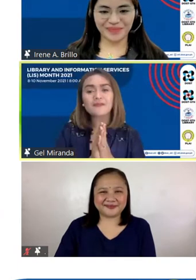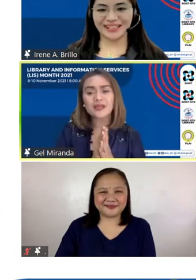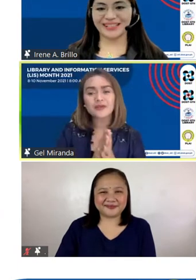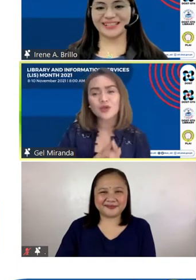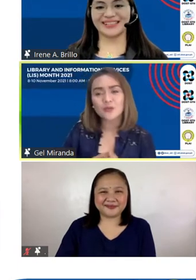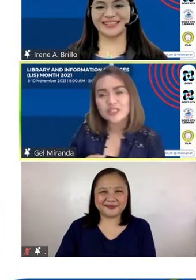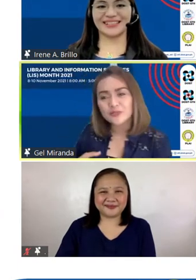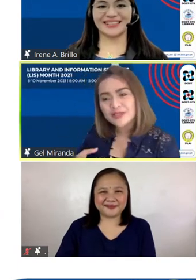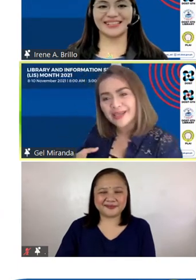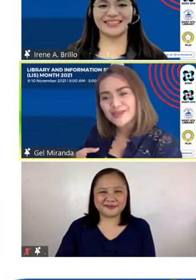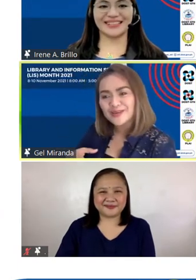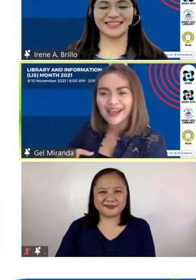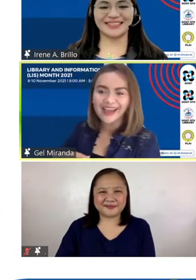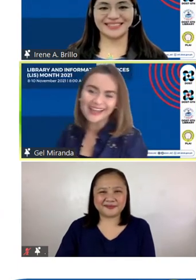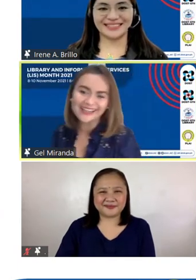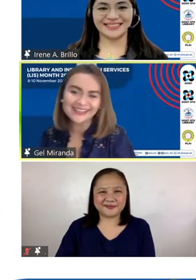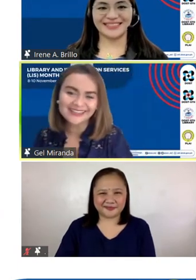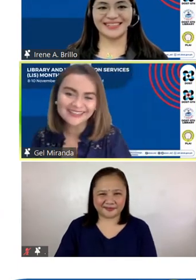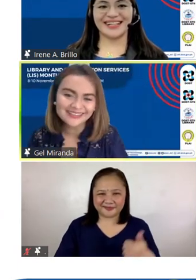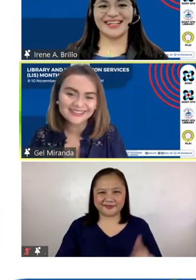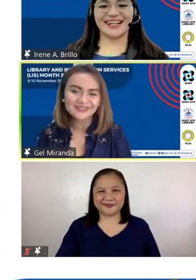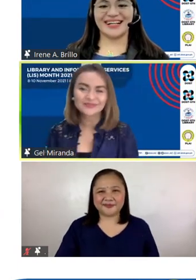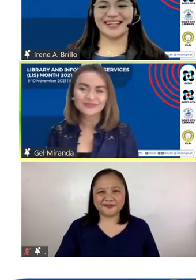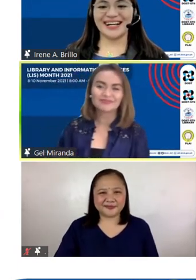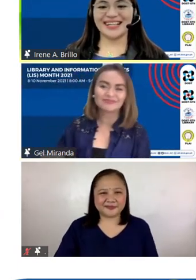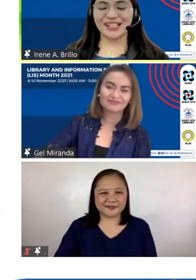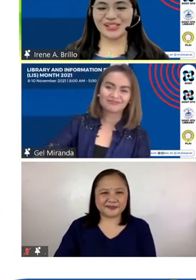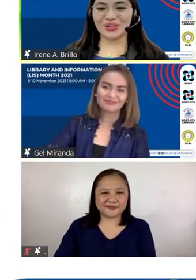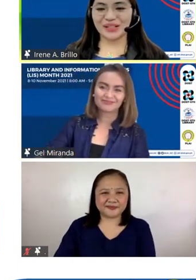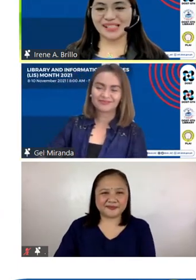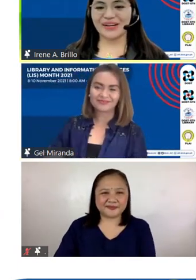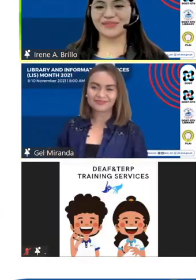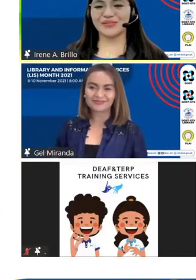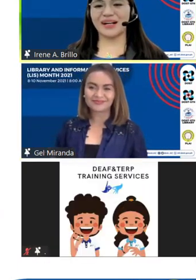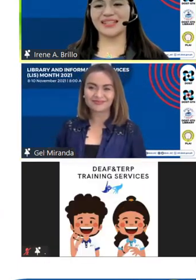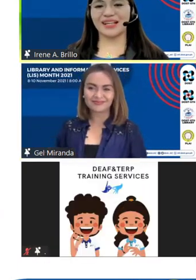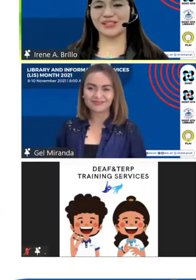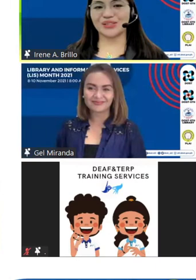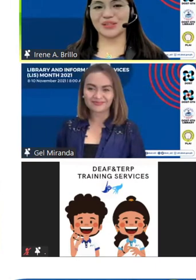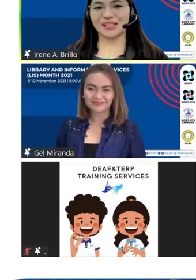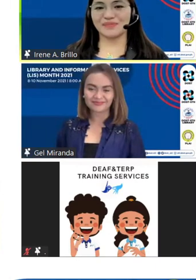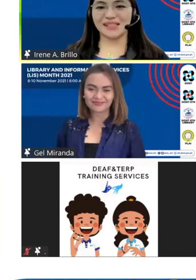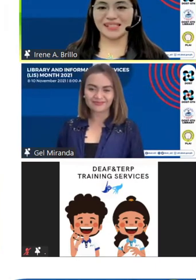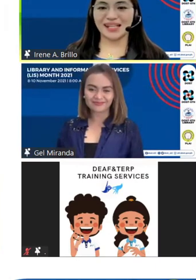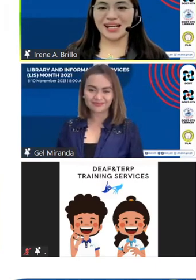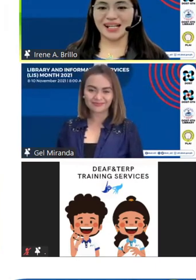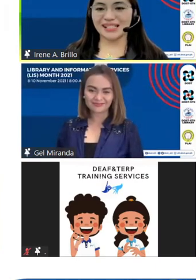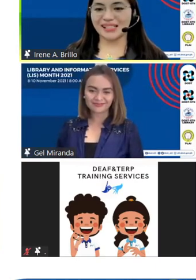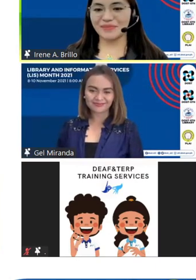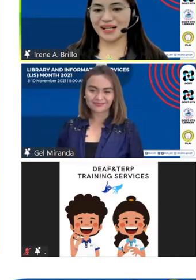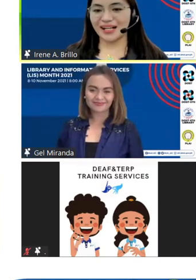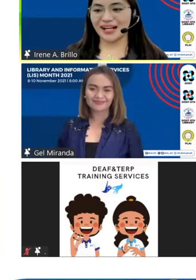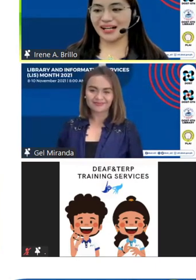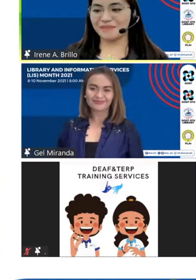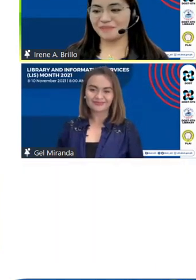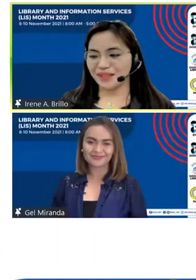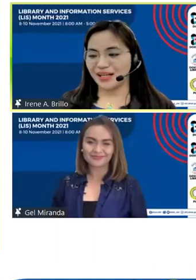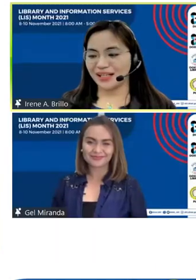you, ma'am. Thank you so much po sa inyong lahat. Ayan, thank you so much, everyone. Thank you so much, Miss Jel. At sa